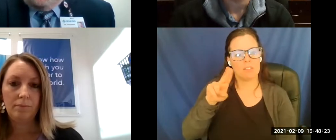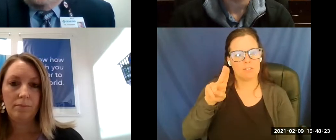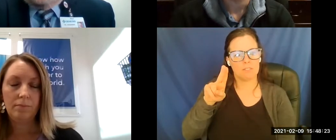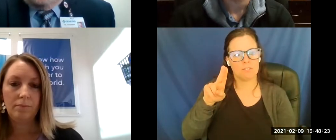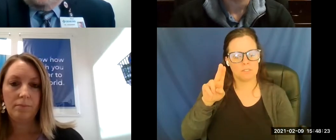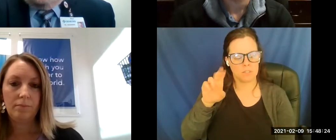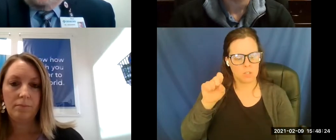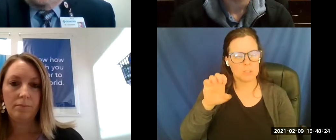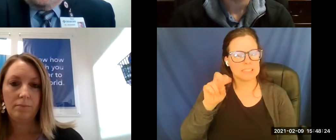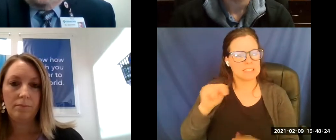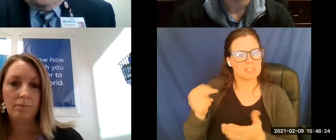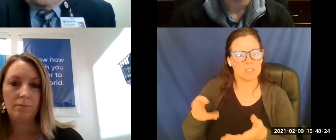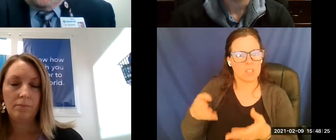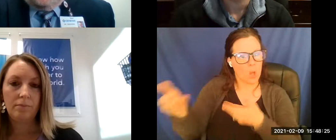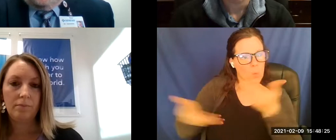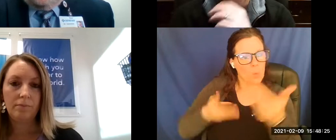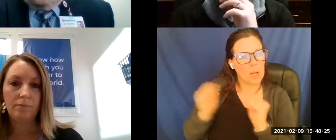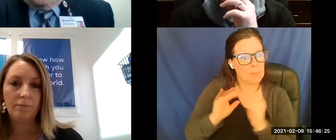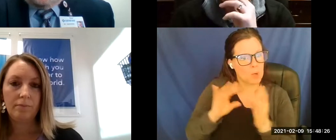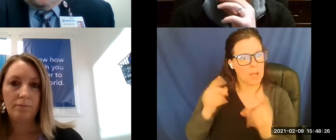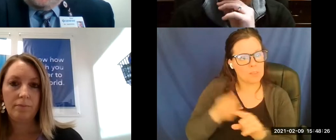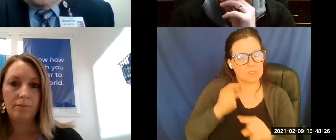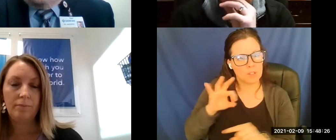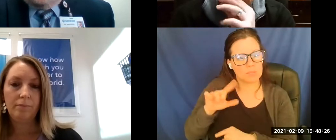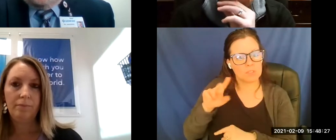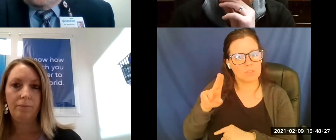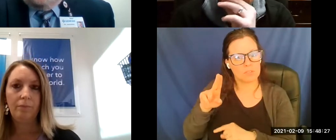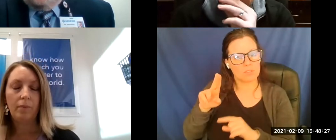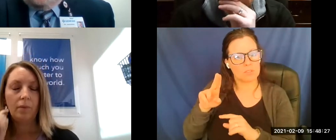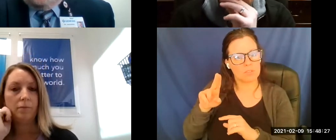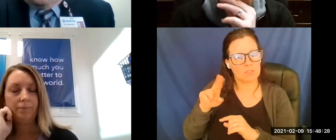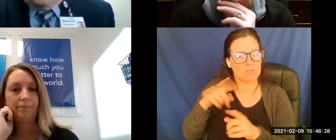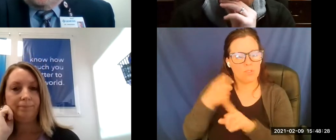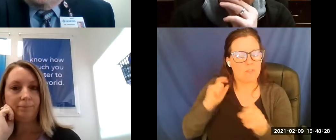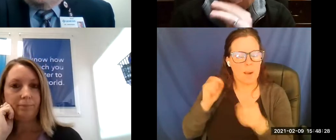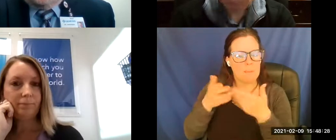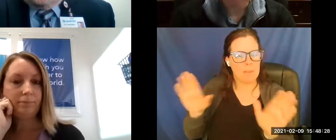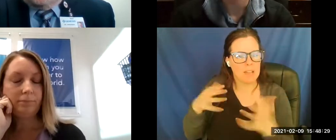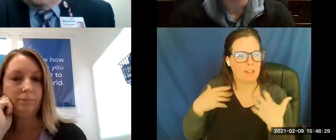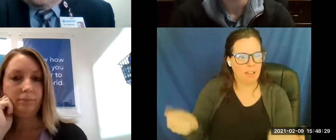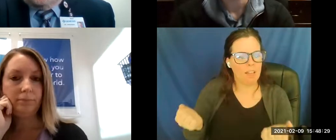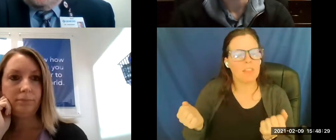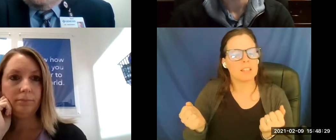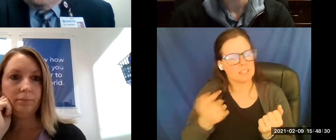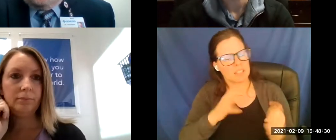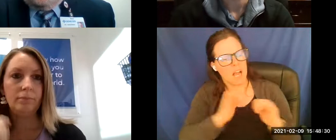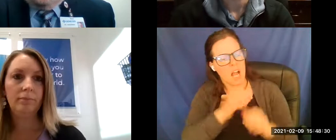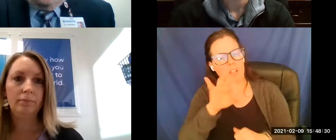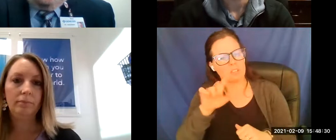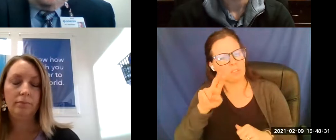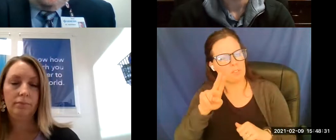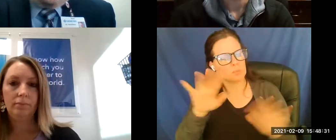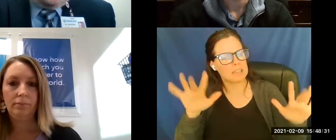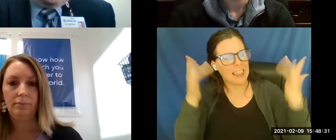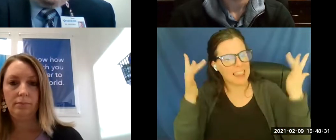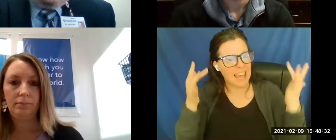further comments from the health department team. But the question was, how's the flu season going? It's been a light flu season, and we see that. Are we seeing that here?